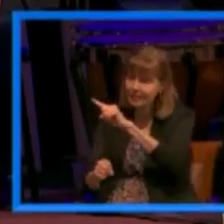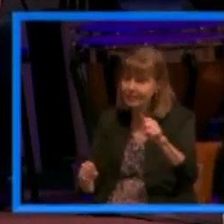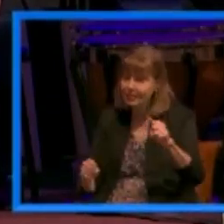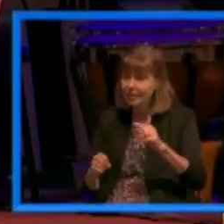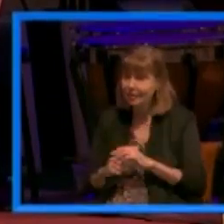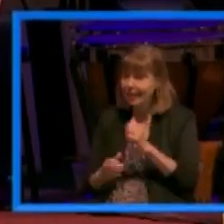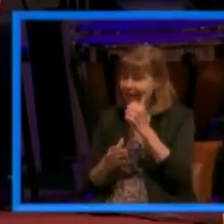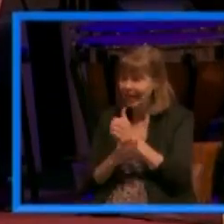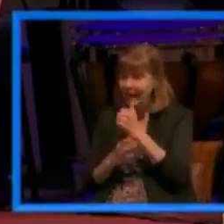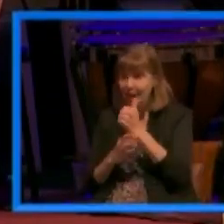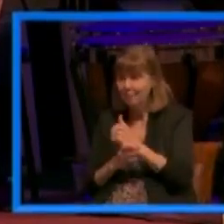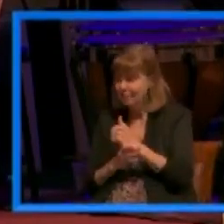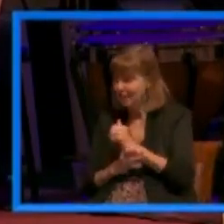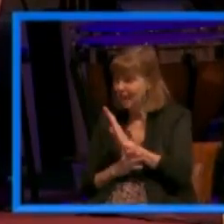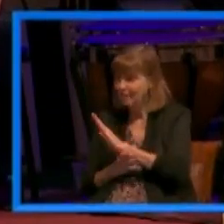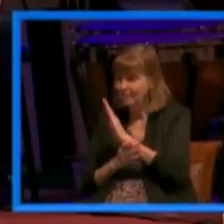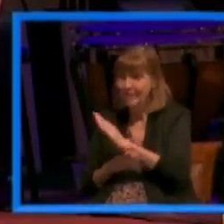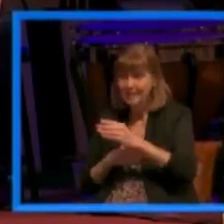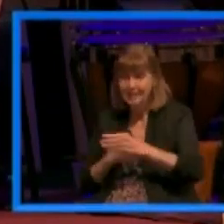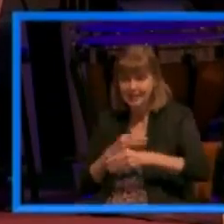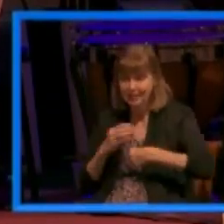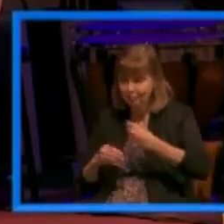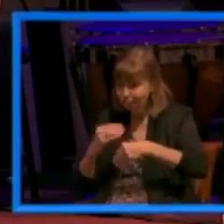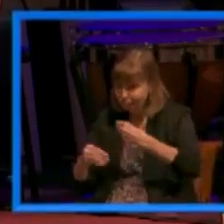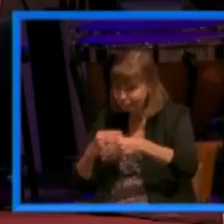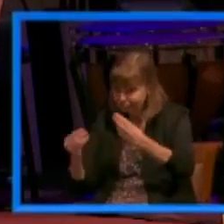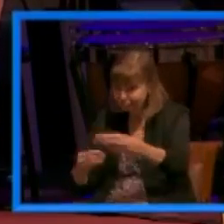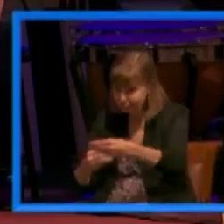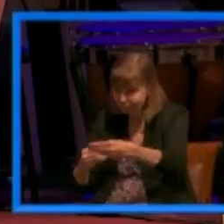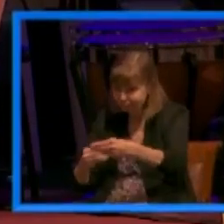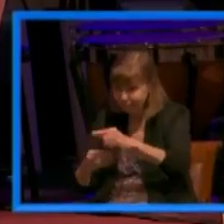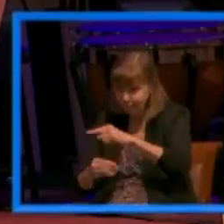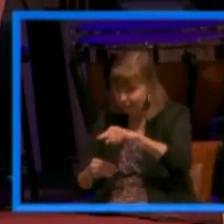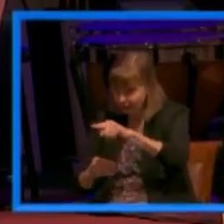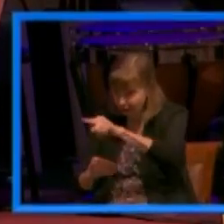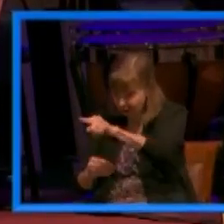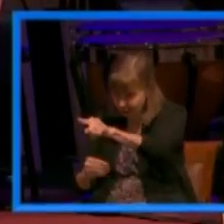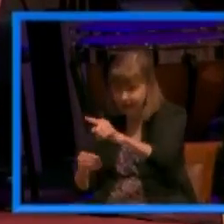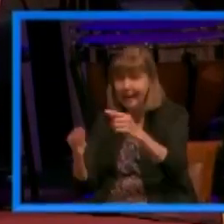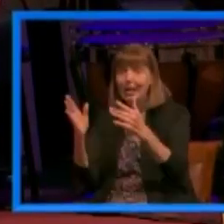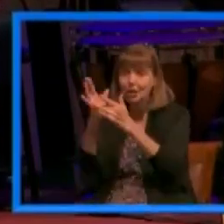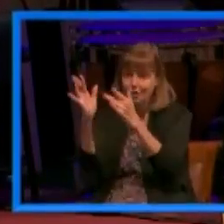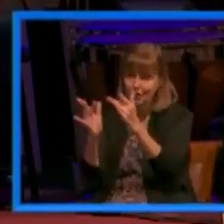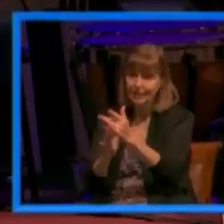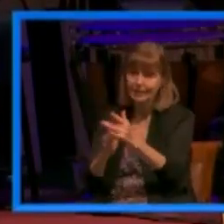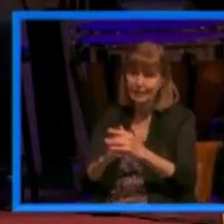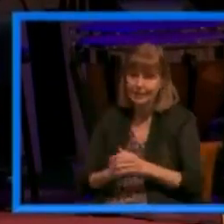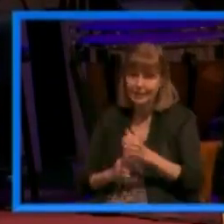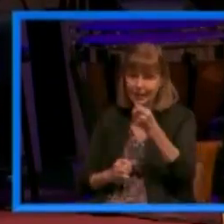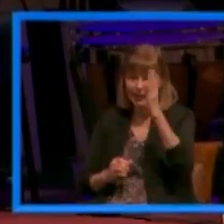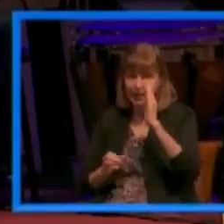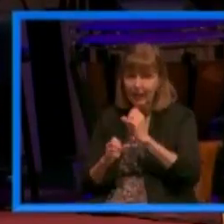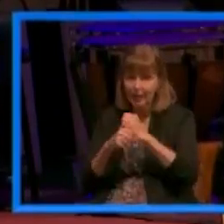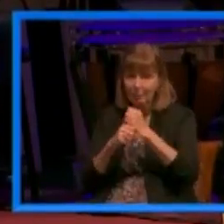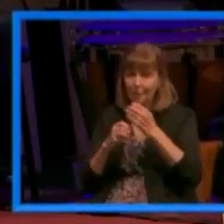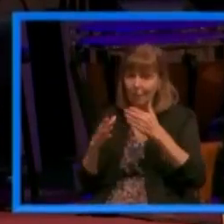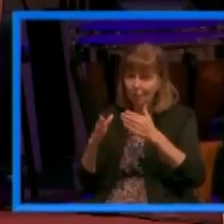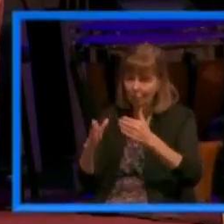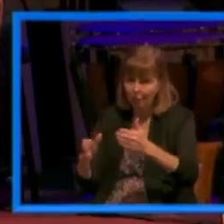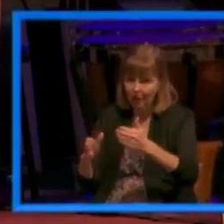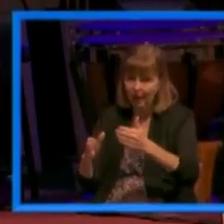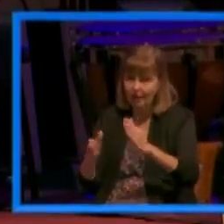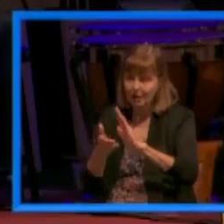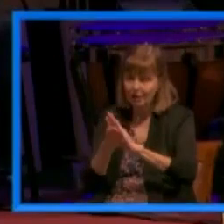Abraham that came to wash away sin. God has provided an answer for our sin, and it is